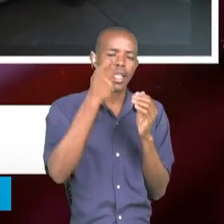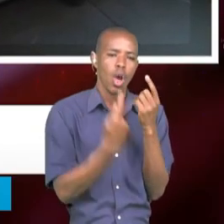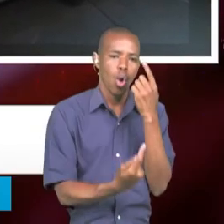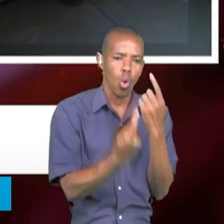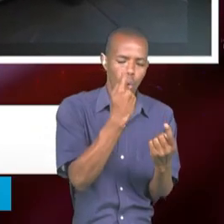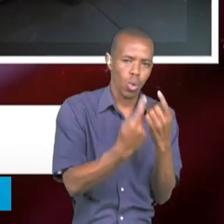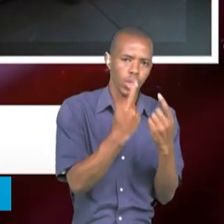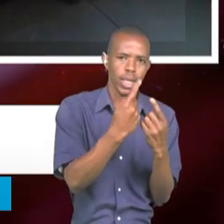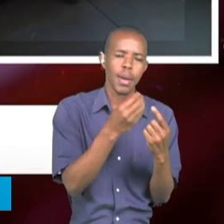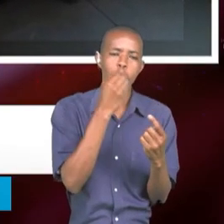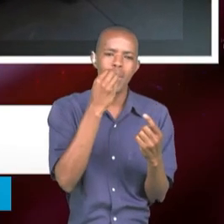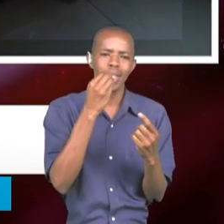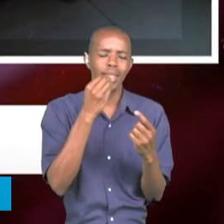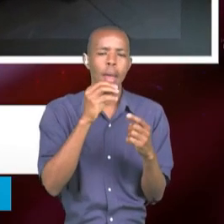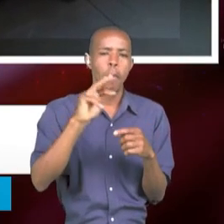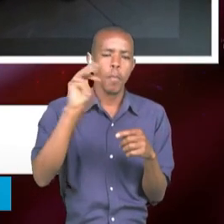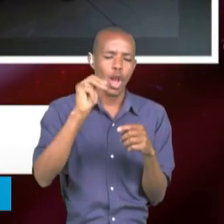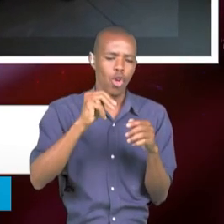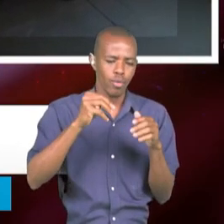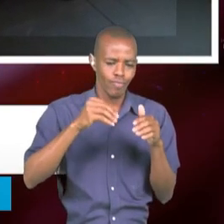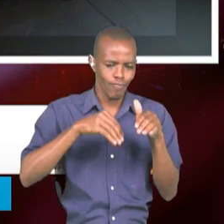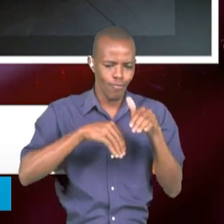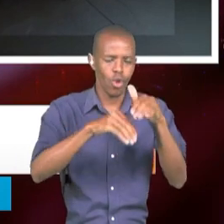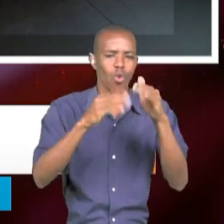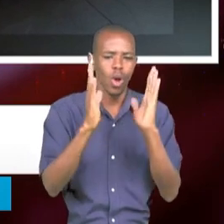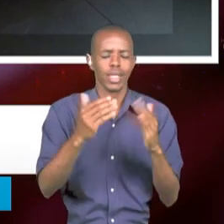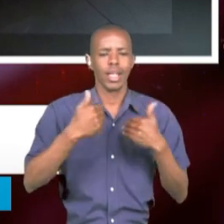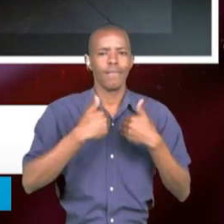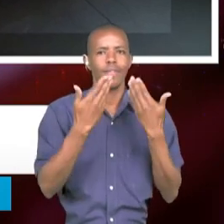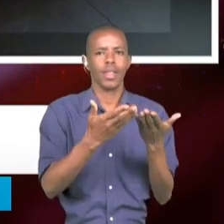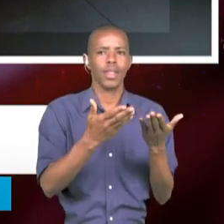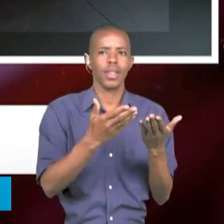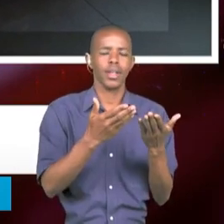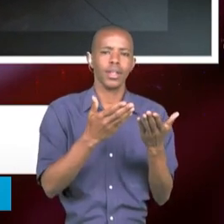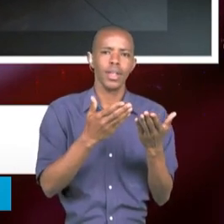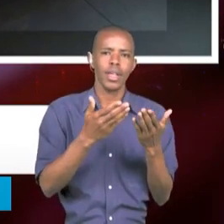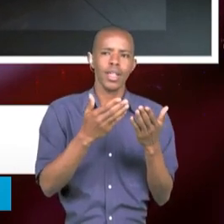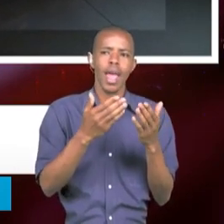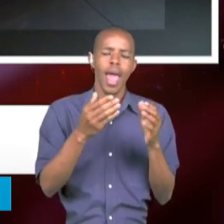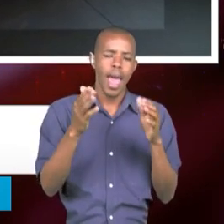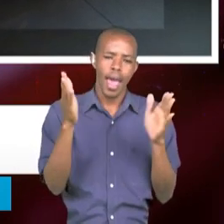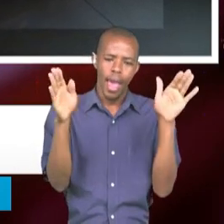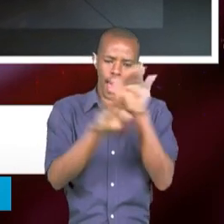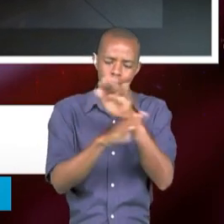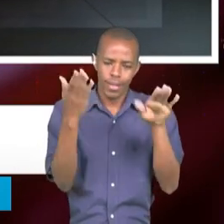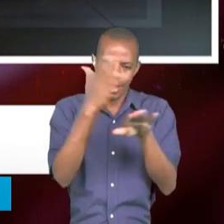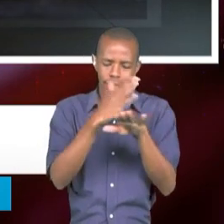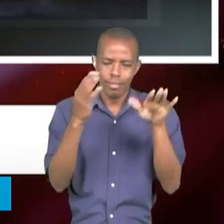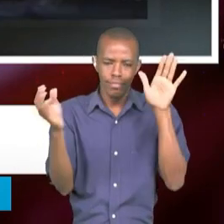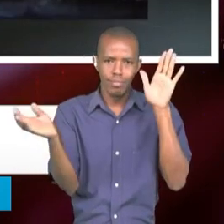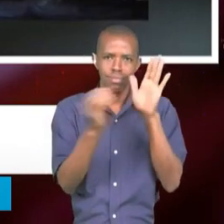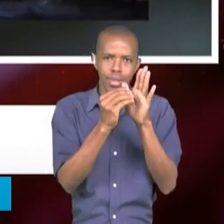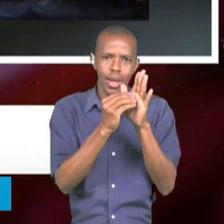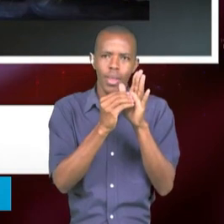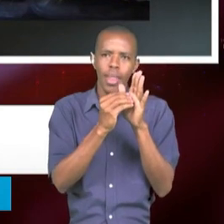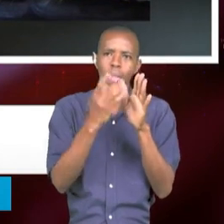1 million followers. Okay. So yeah, you get recipes there, try them out. Sometimes they backfire. You just throw everything and try to kill that smell in the